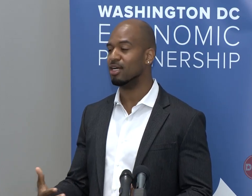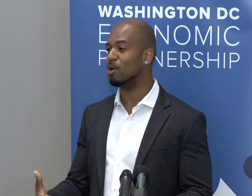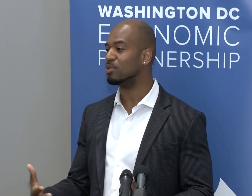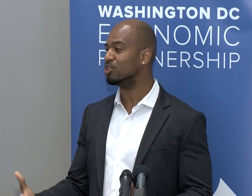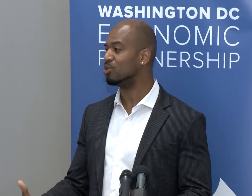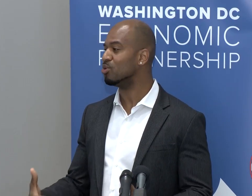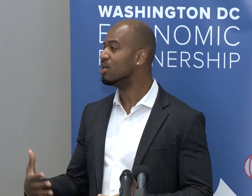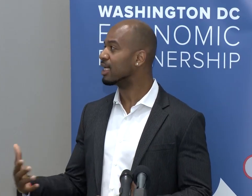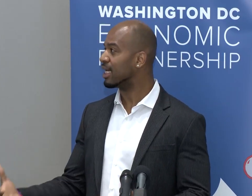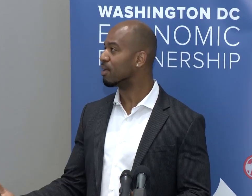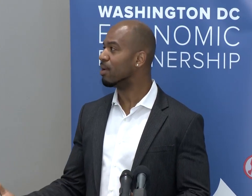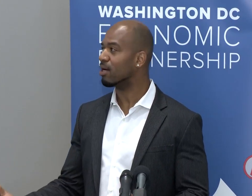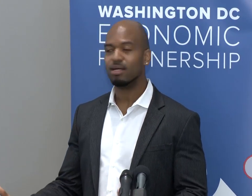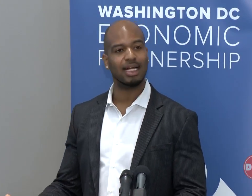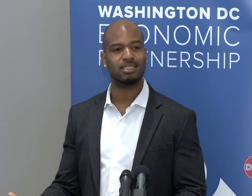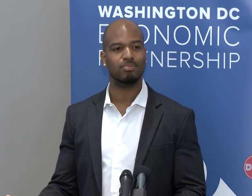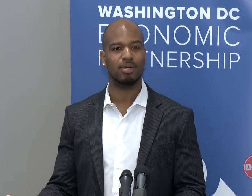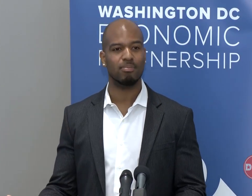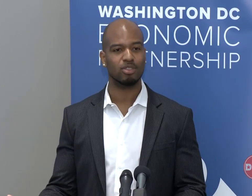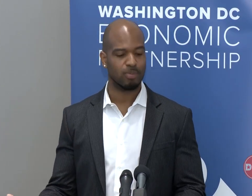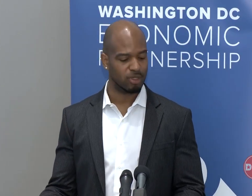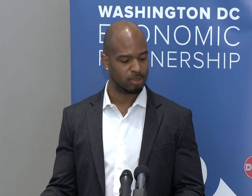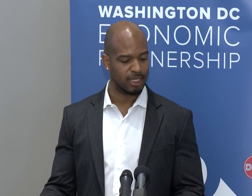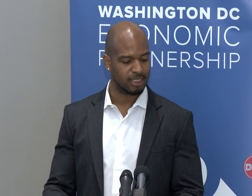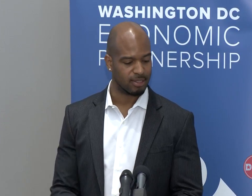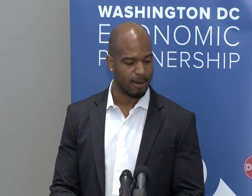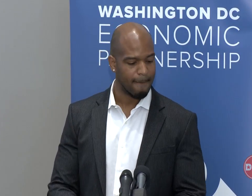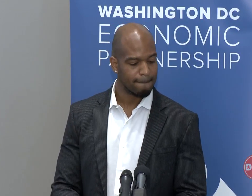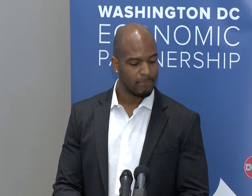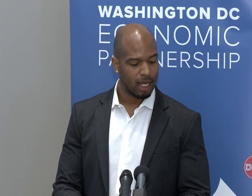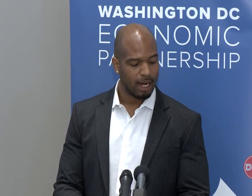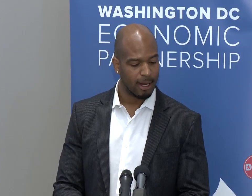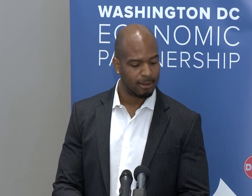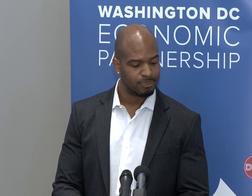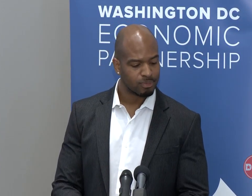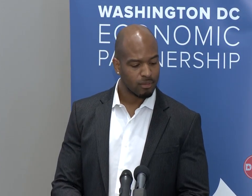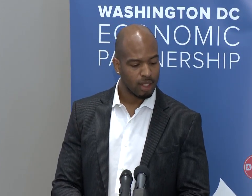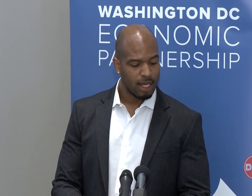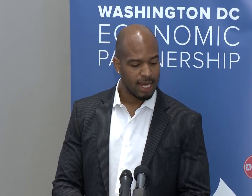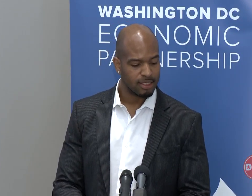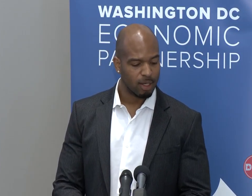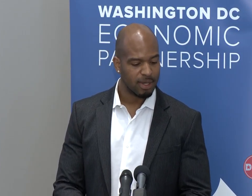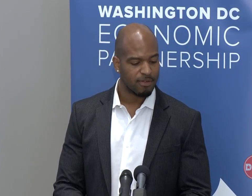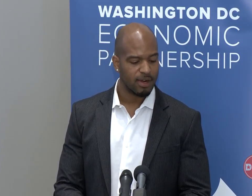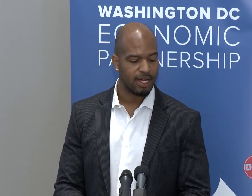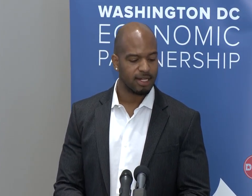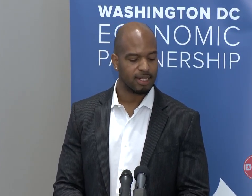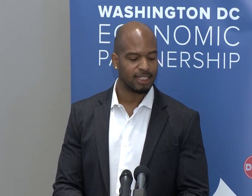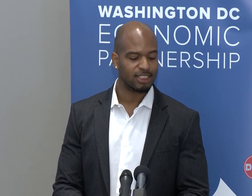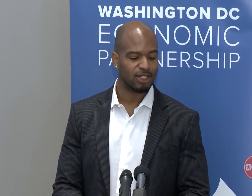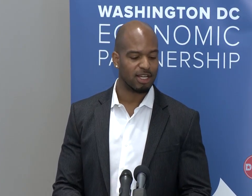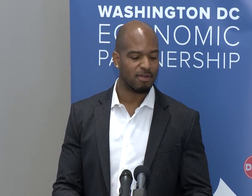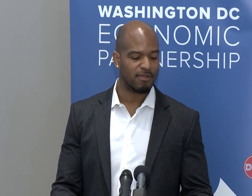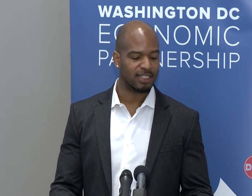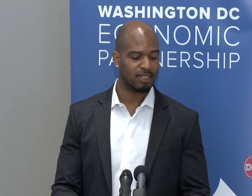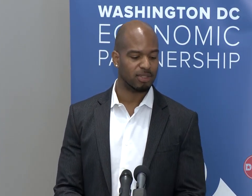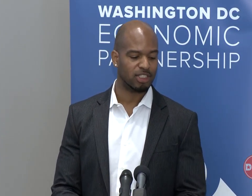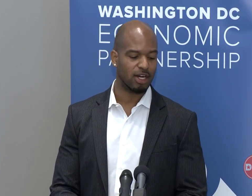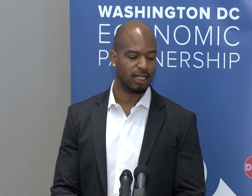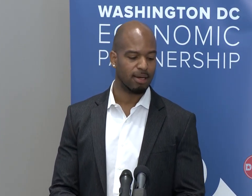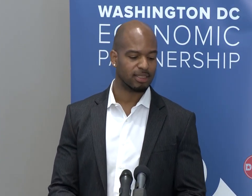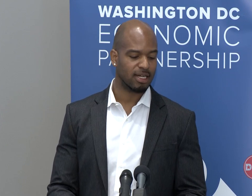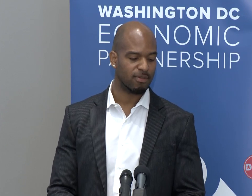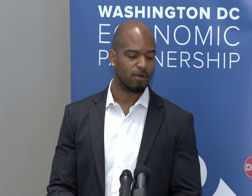change and open to getting better, that's the most important space, right? And don't be afraid necessarily of